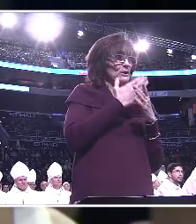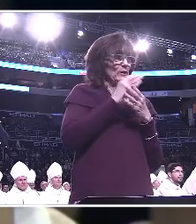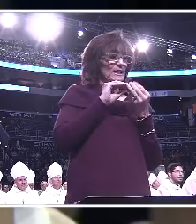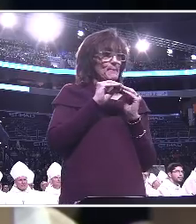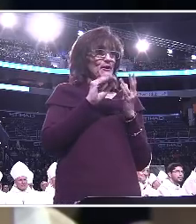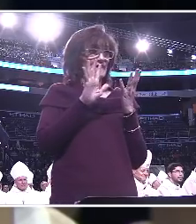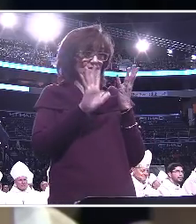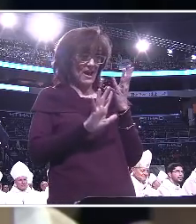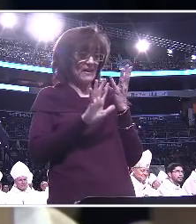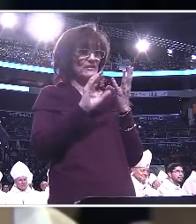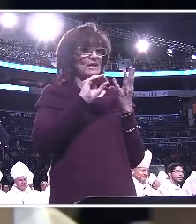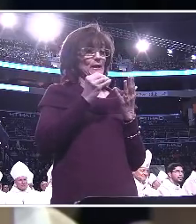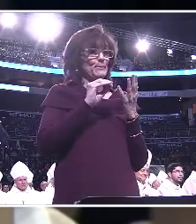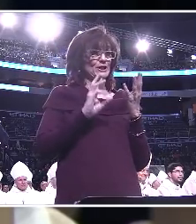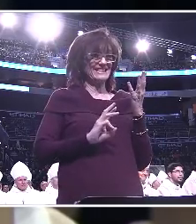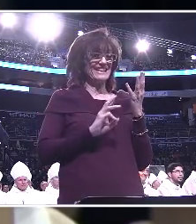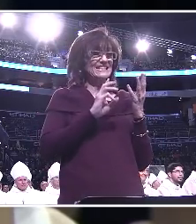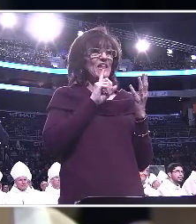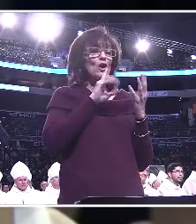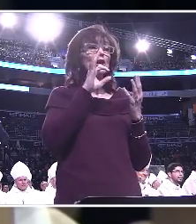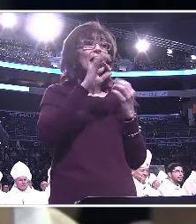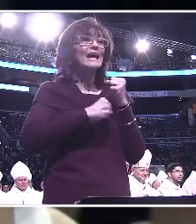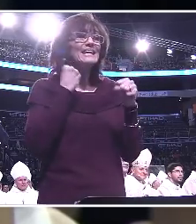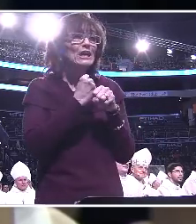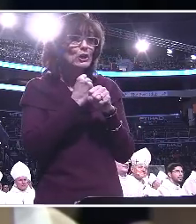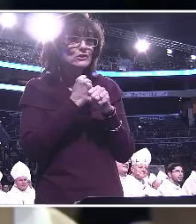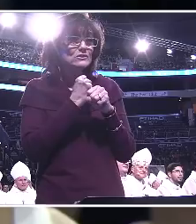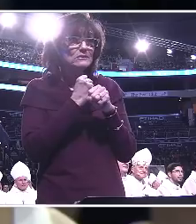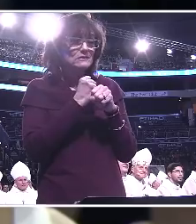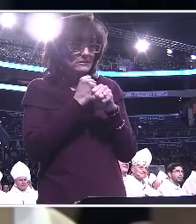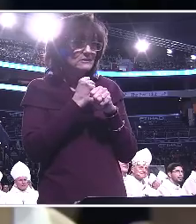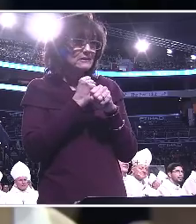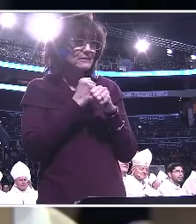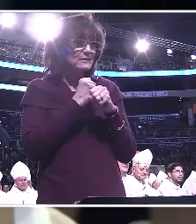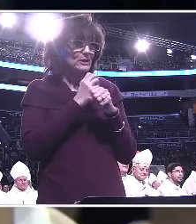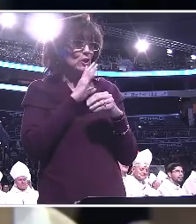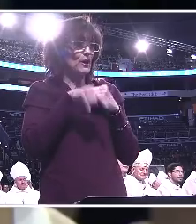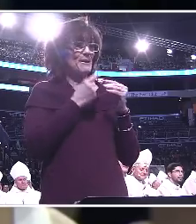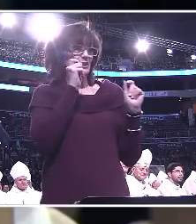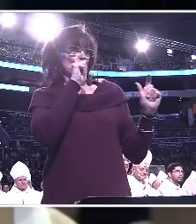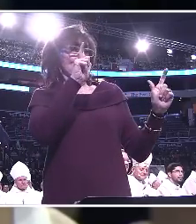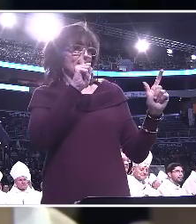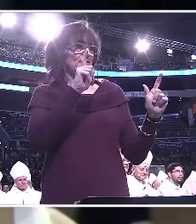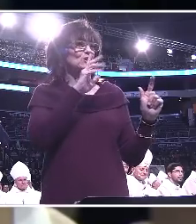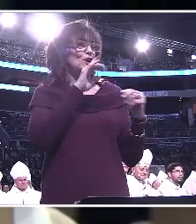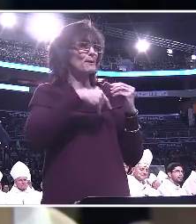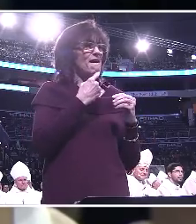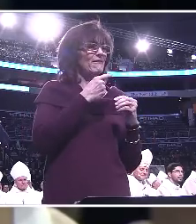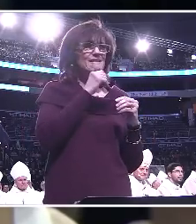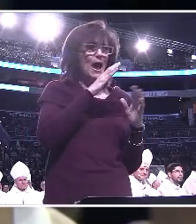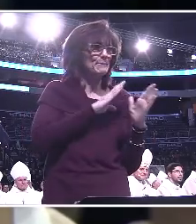five and number six, there are 9 years. So talk about a surprise. Talk about unplanned. Talk